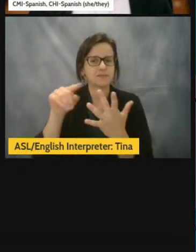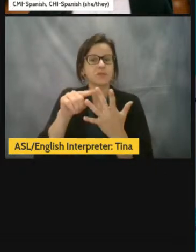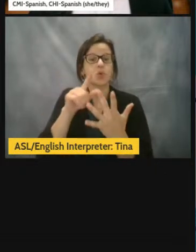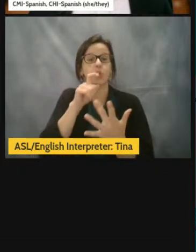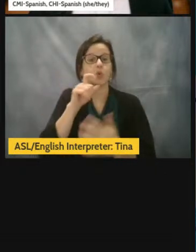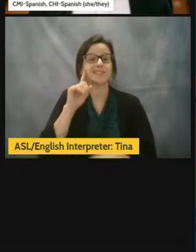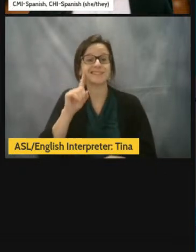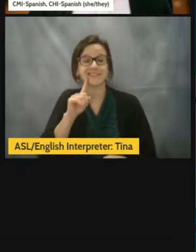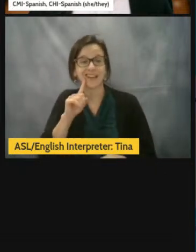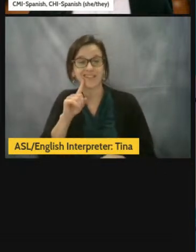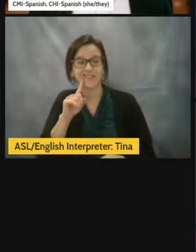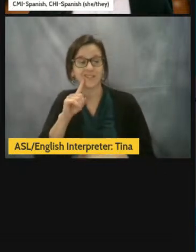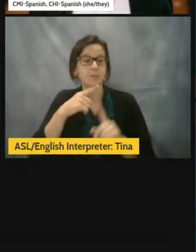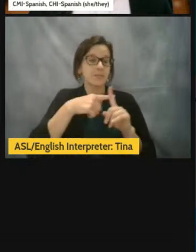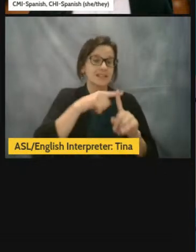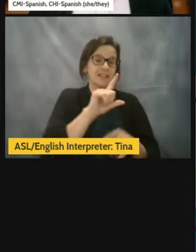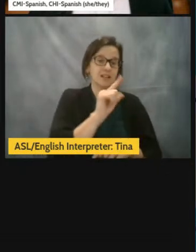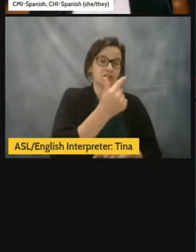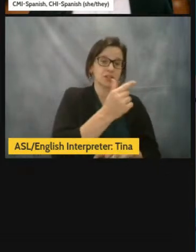to 55%.